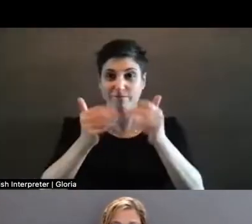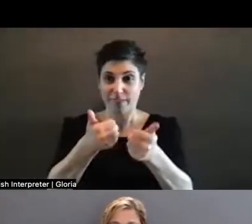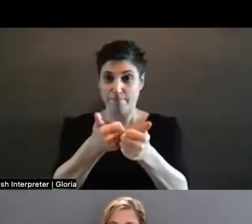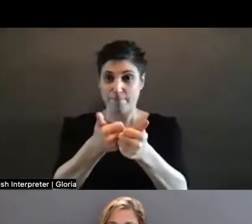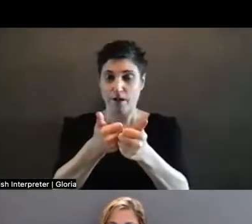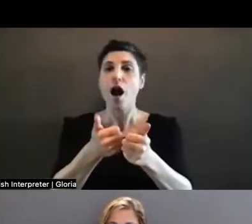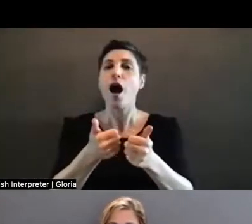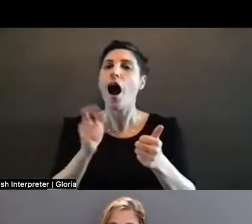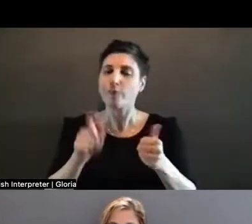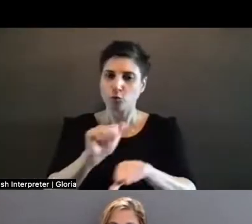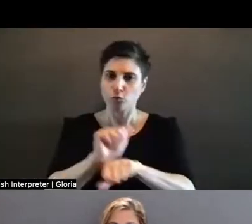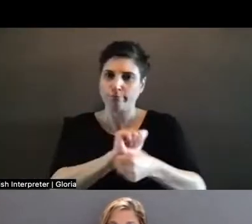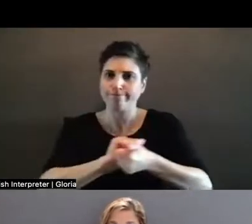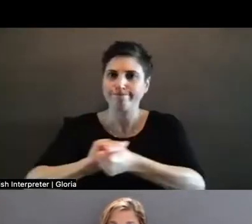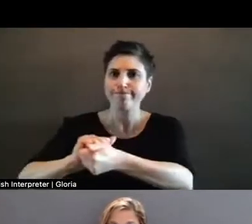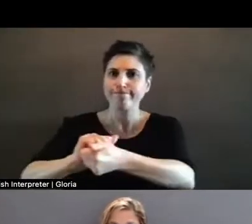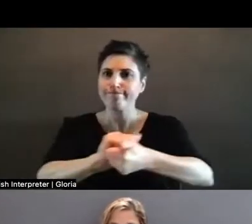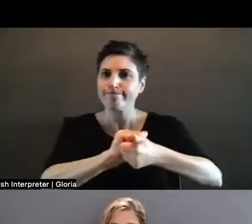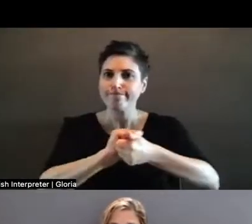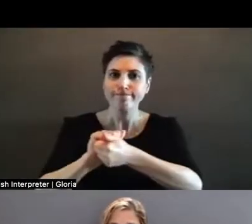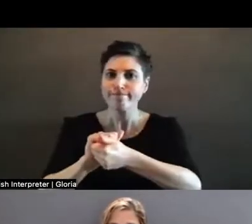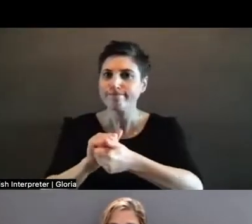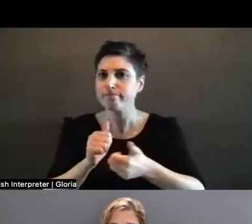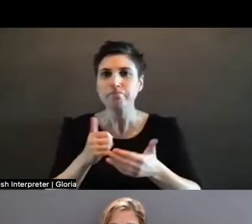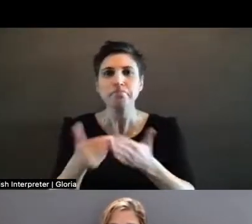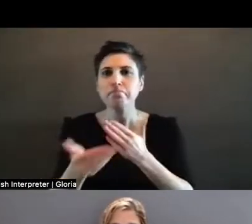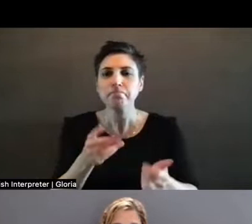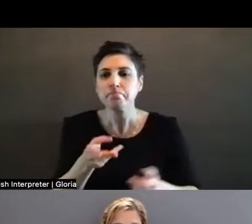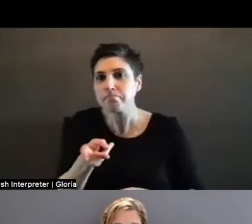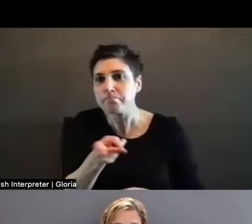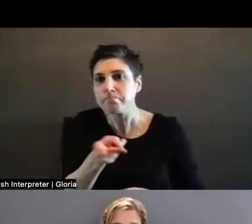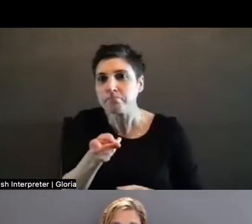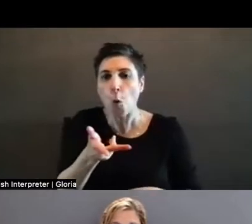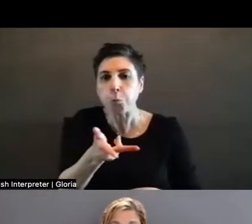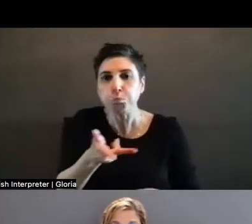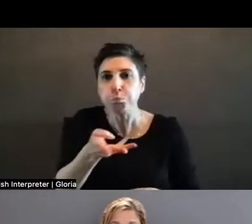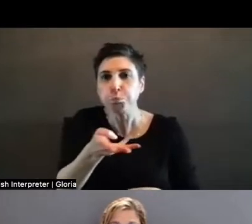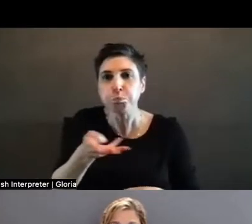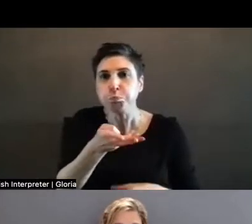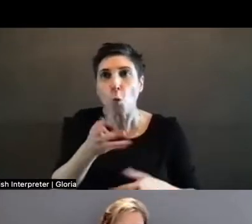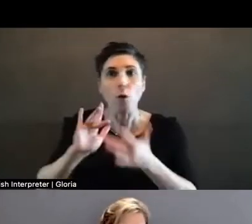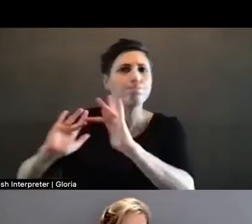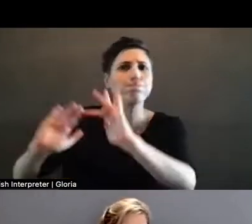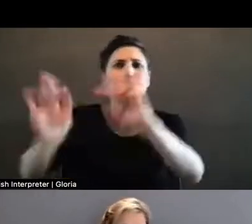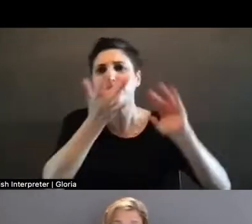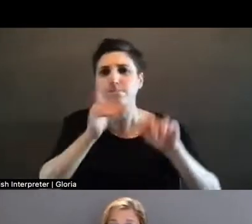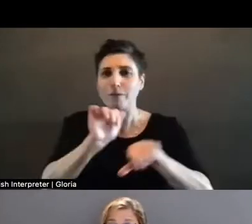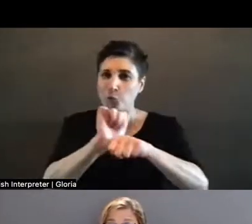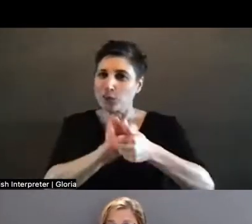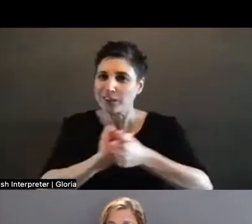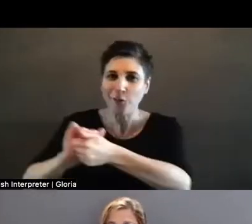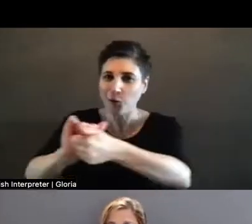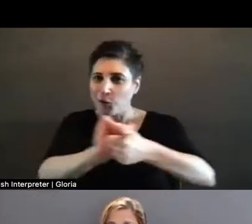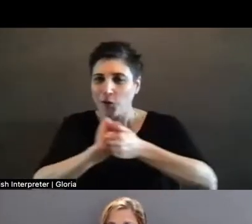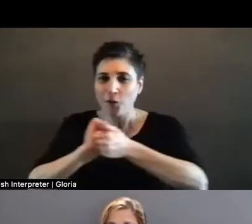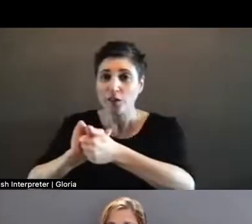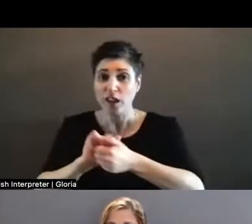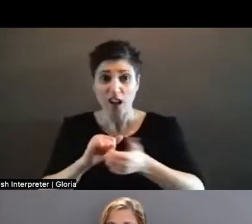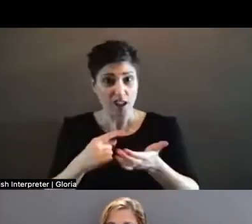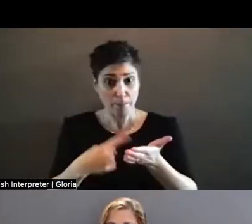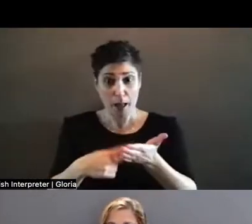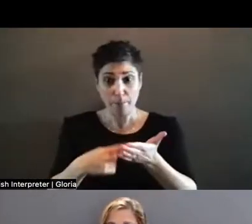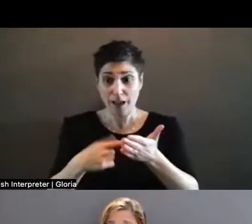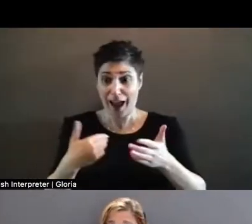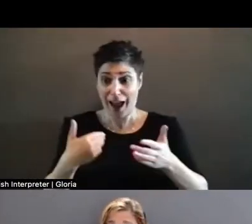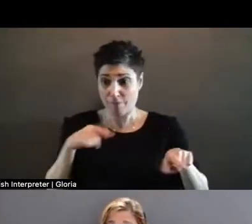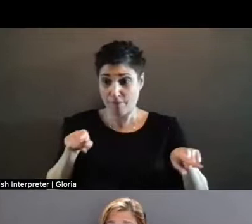of working with other people. Even in non-collaborative games, where the goal is to beat others,